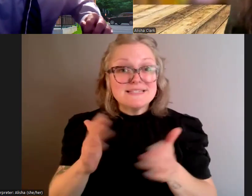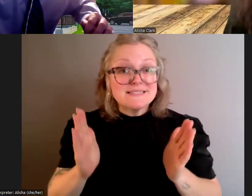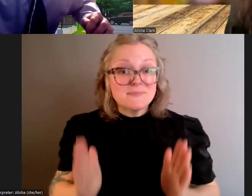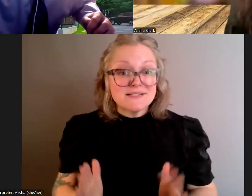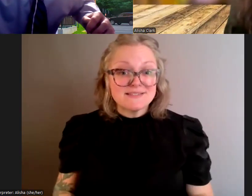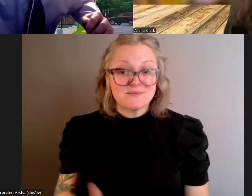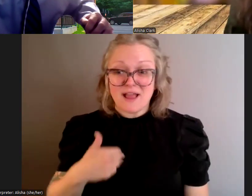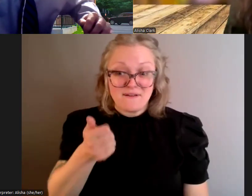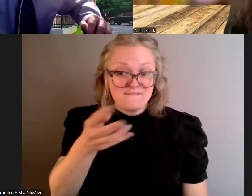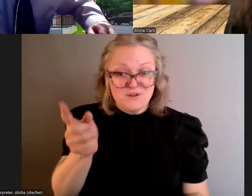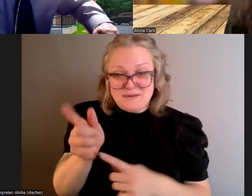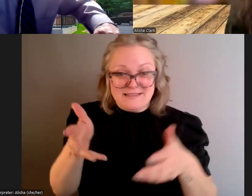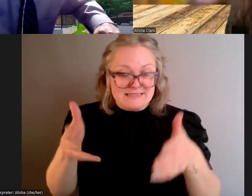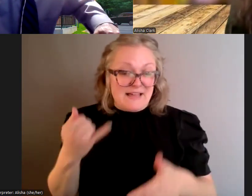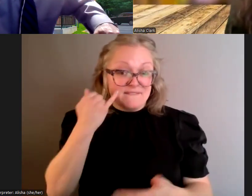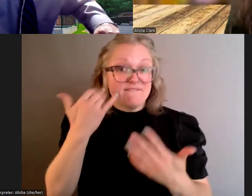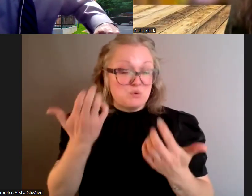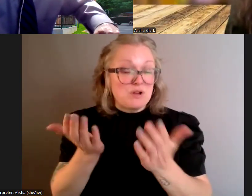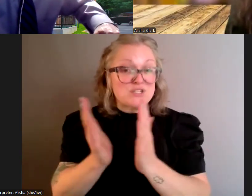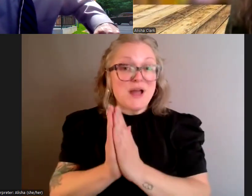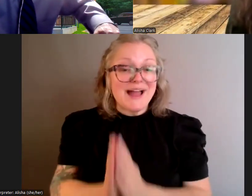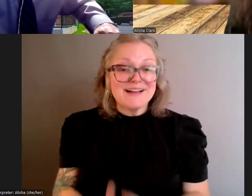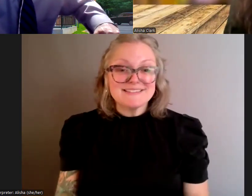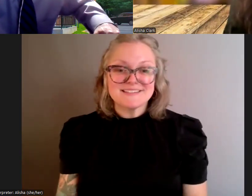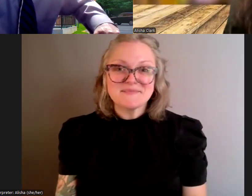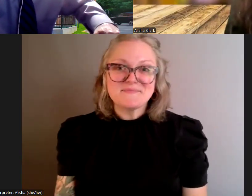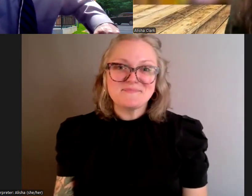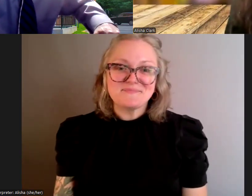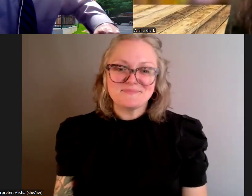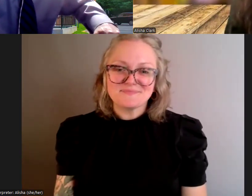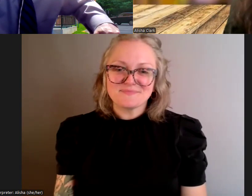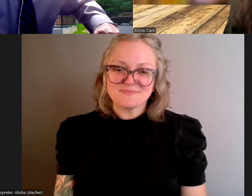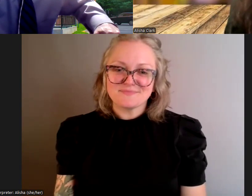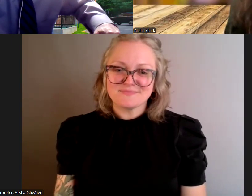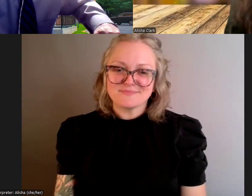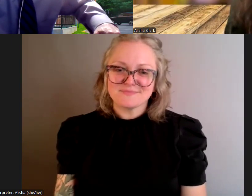few minutes if you'd like to ask a question or two.